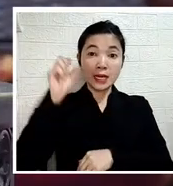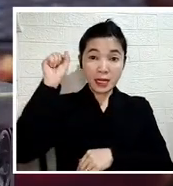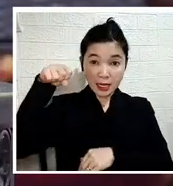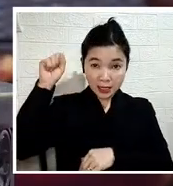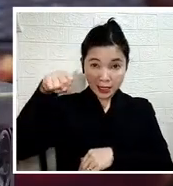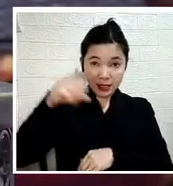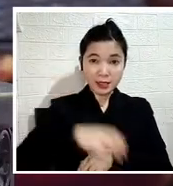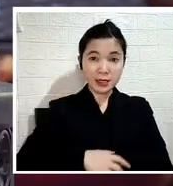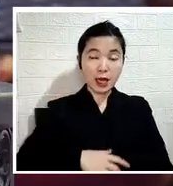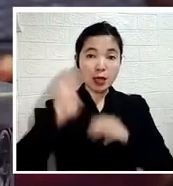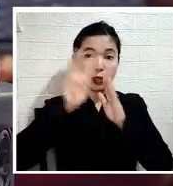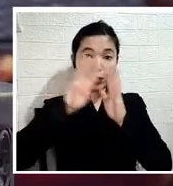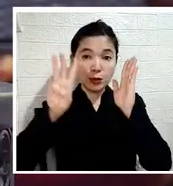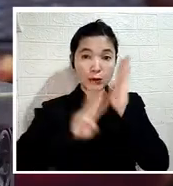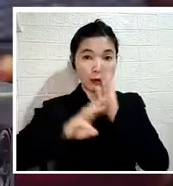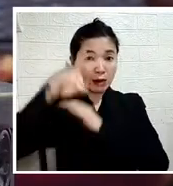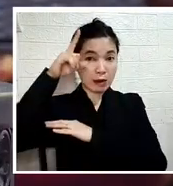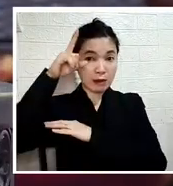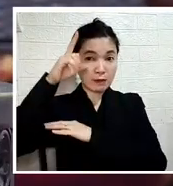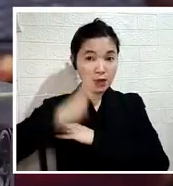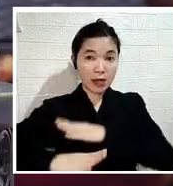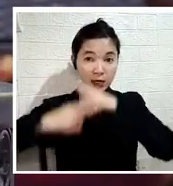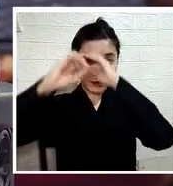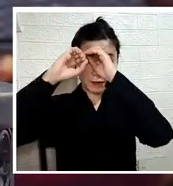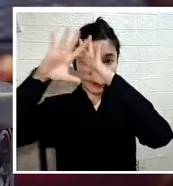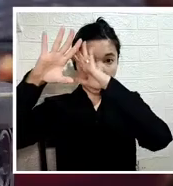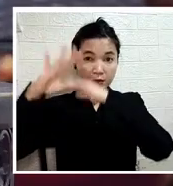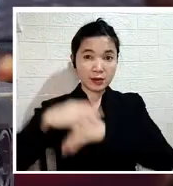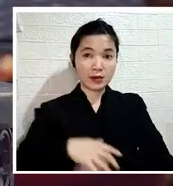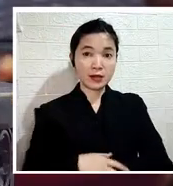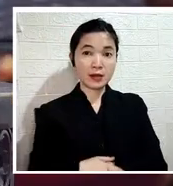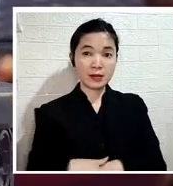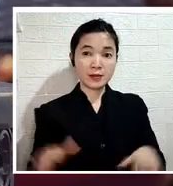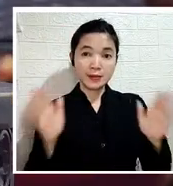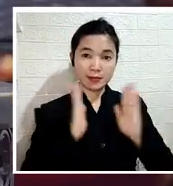will of the Father. Amen.